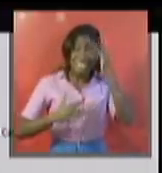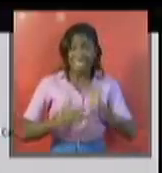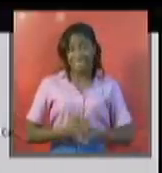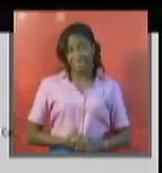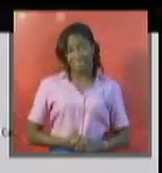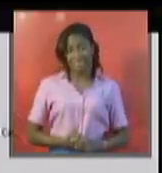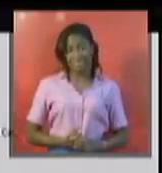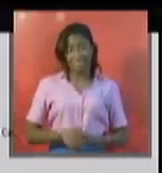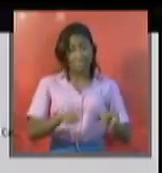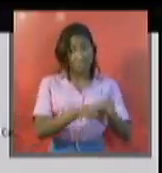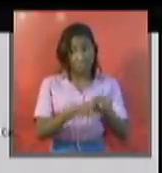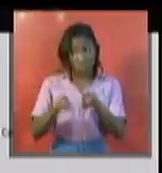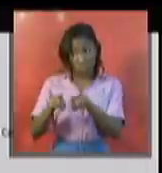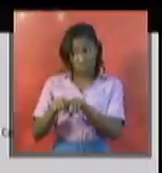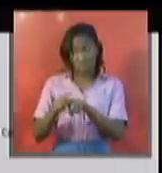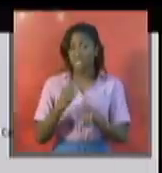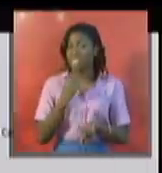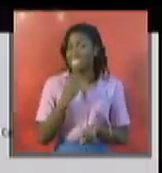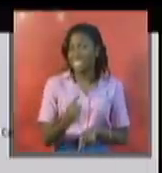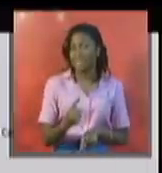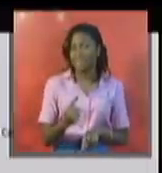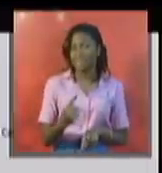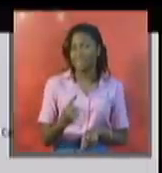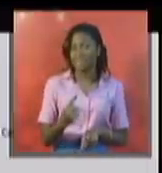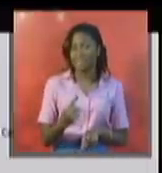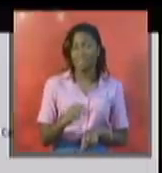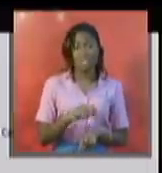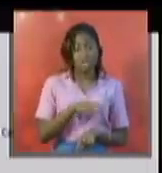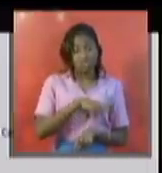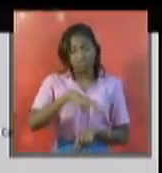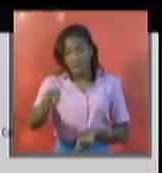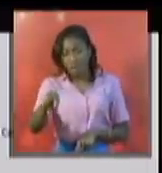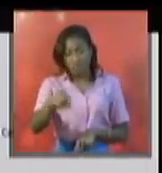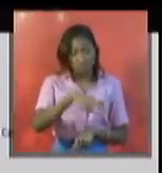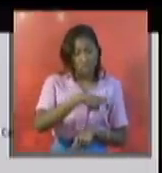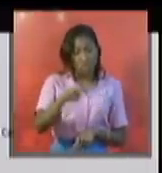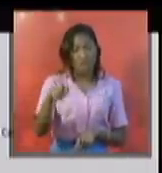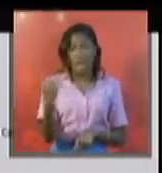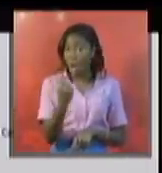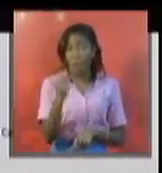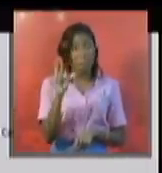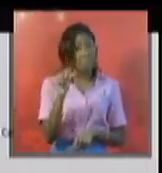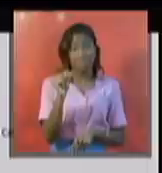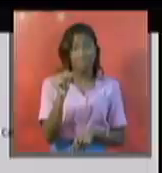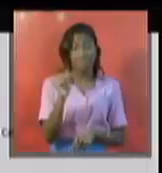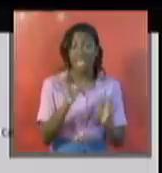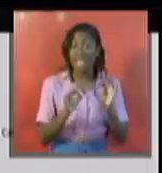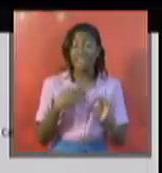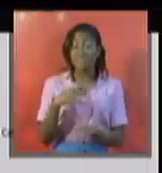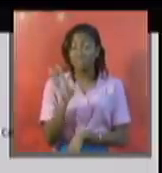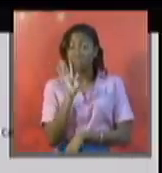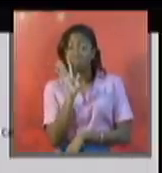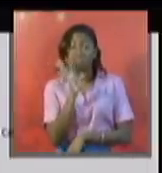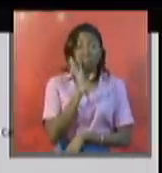She goes on to say, it's not just about travel. It's about speaking and spending time